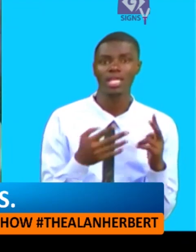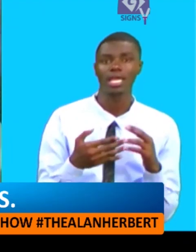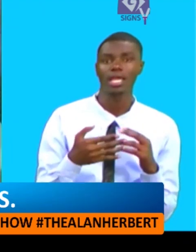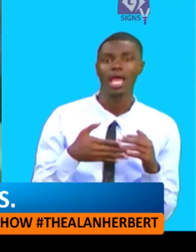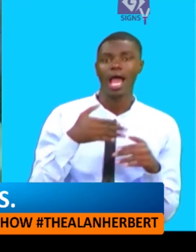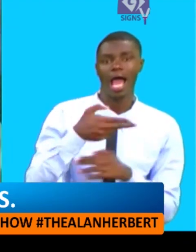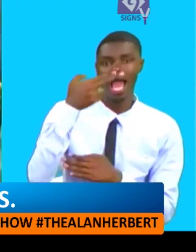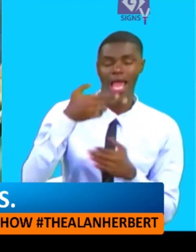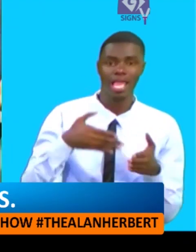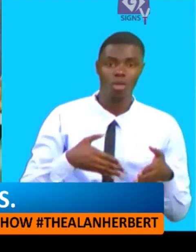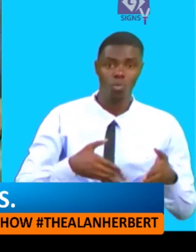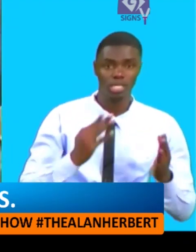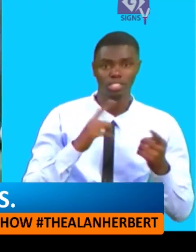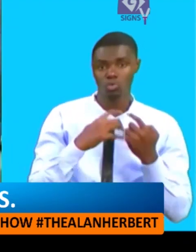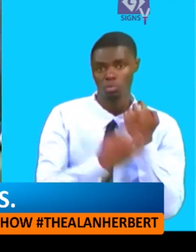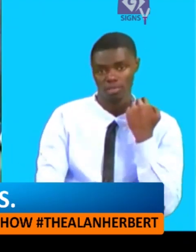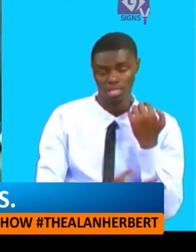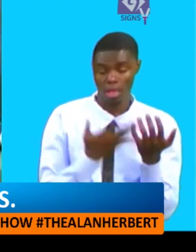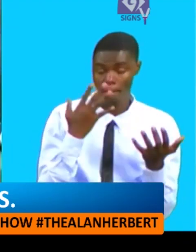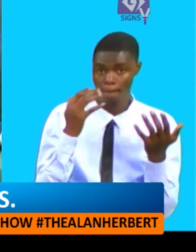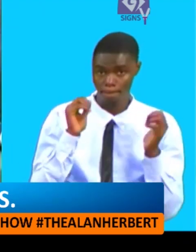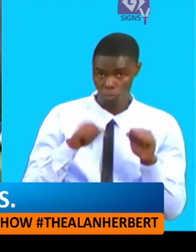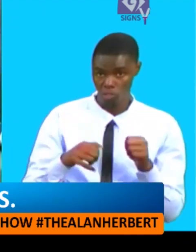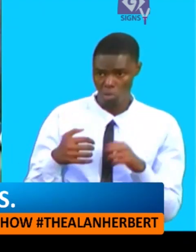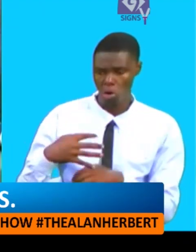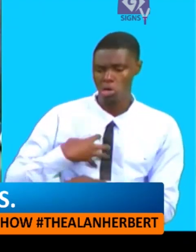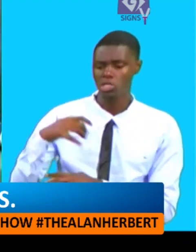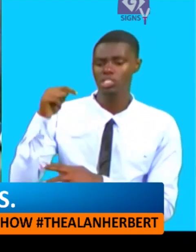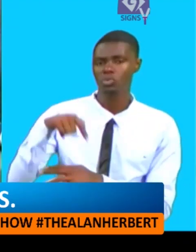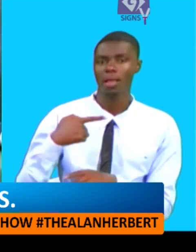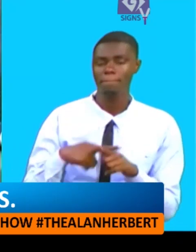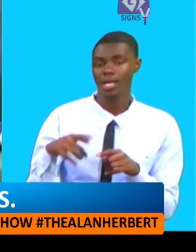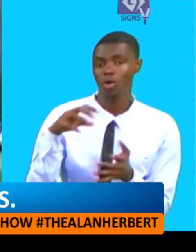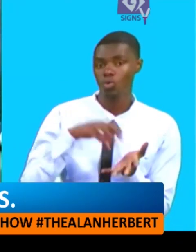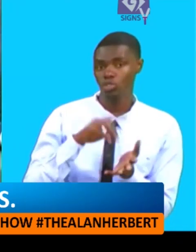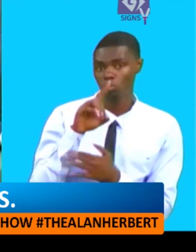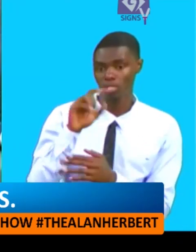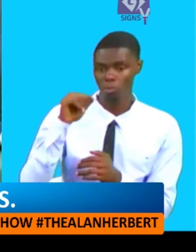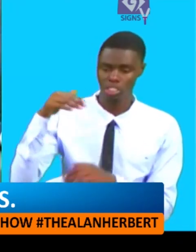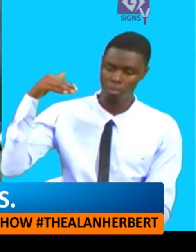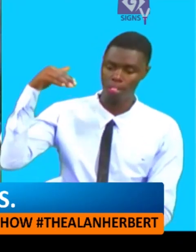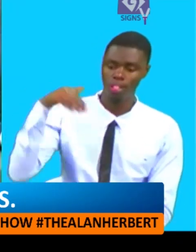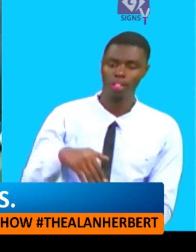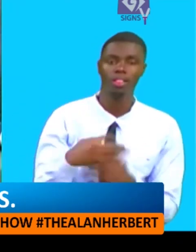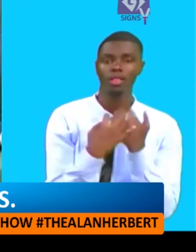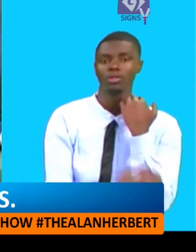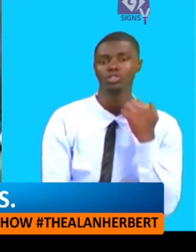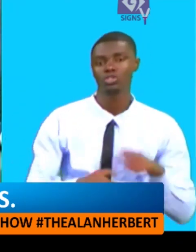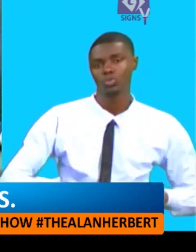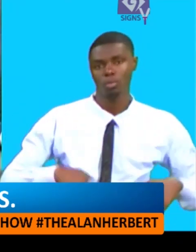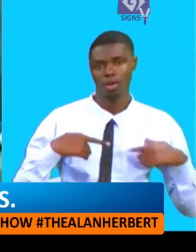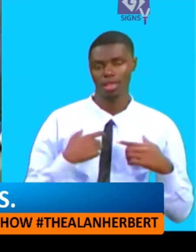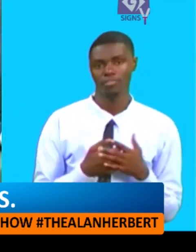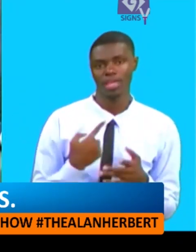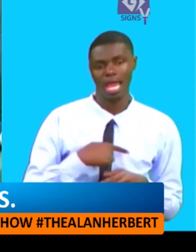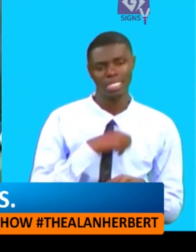poverty. So you can be very rich today, but just one disease condition can take you to a poor life. So